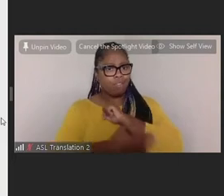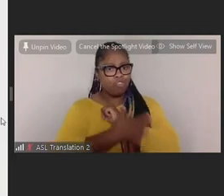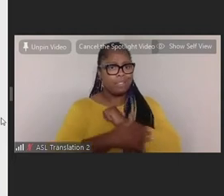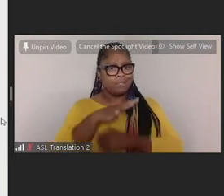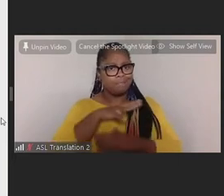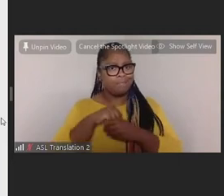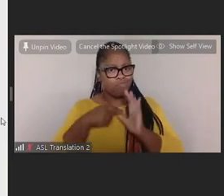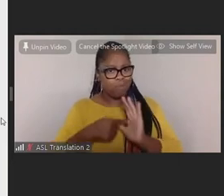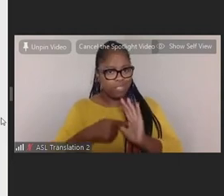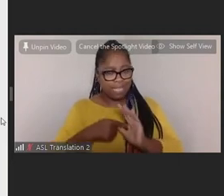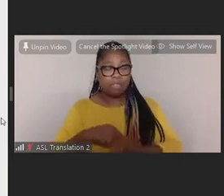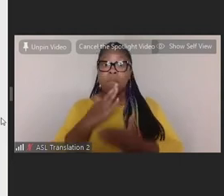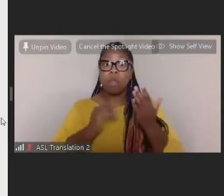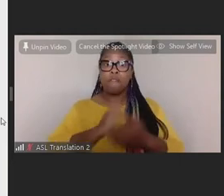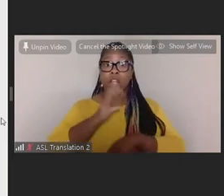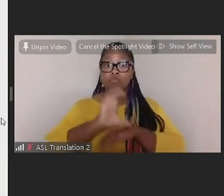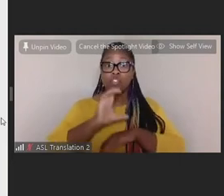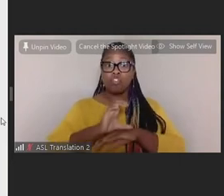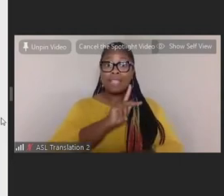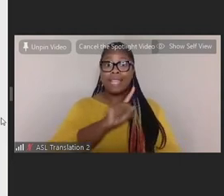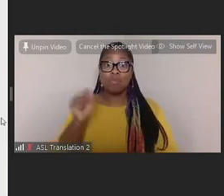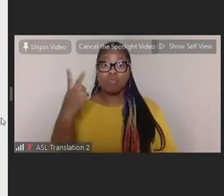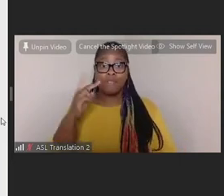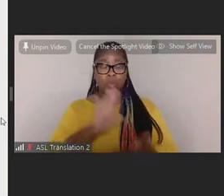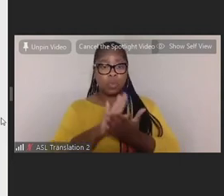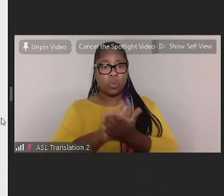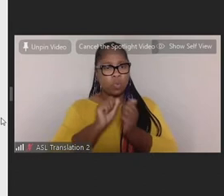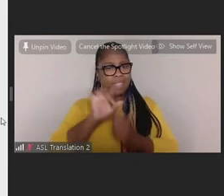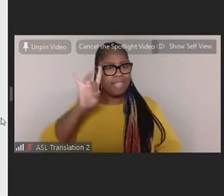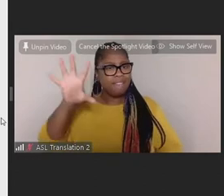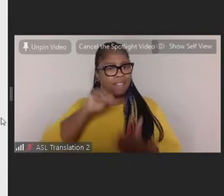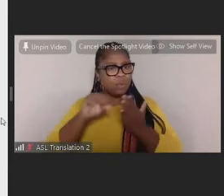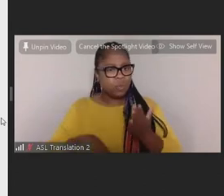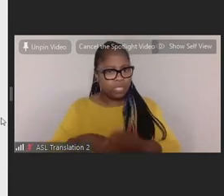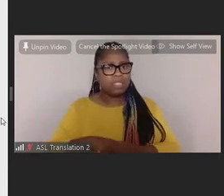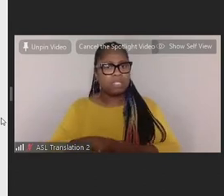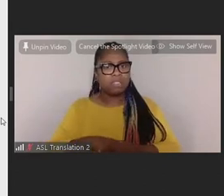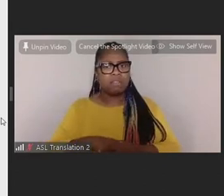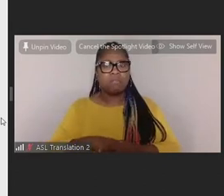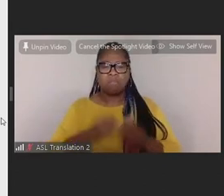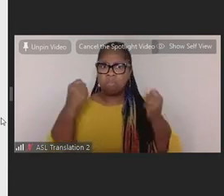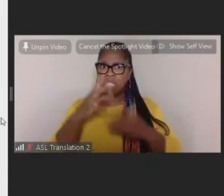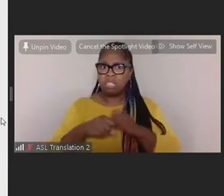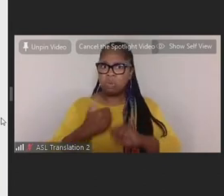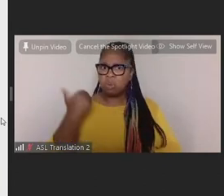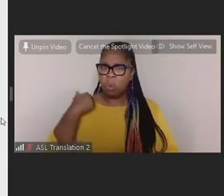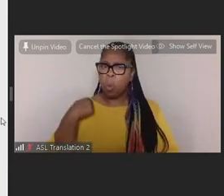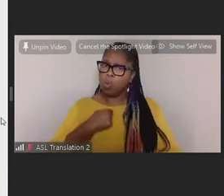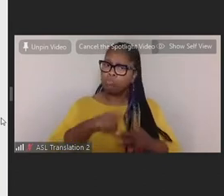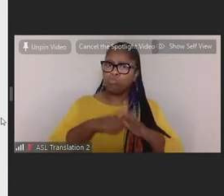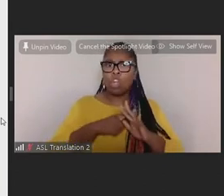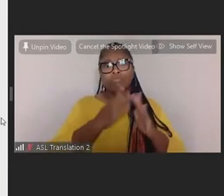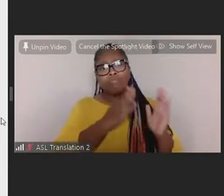Well, part of our ministry is a K-12 school with 85 students. And a number of years ago, we started to plan for